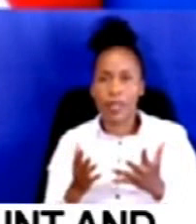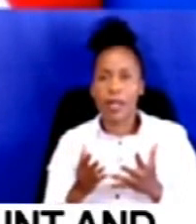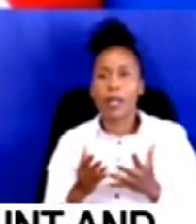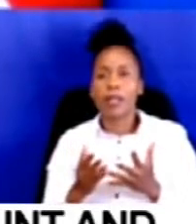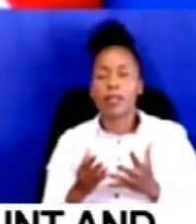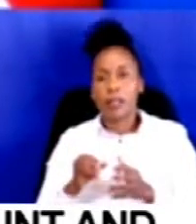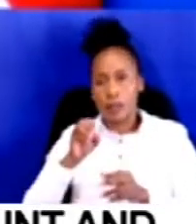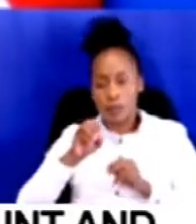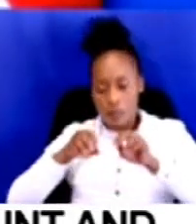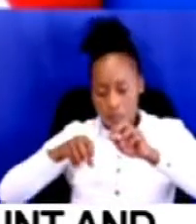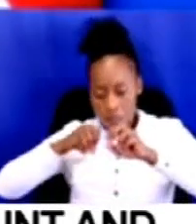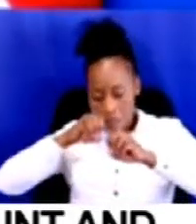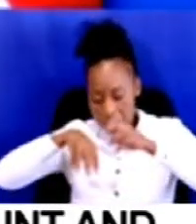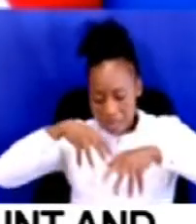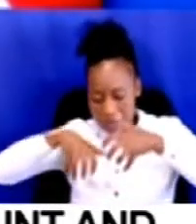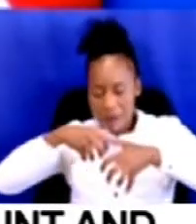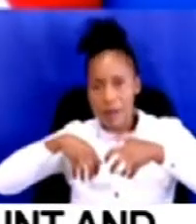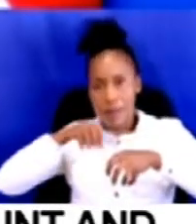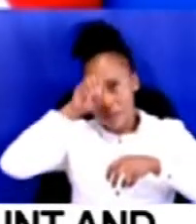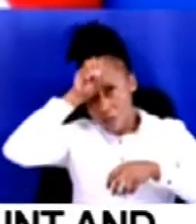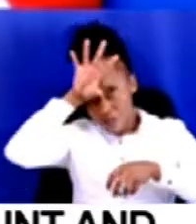Mineral and Energy,